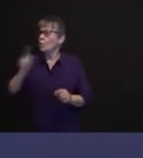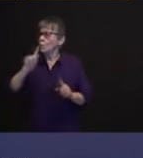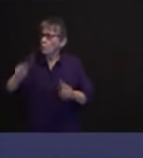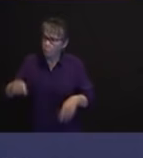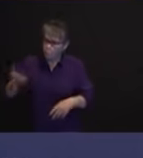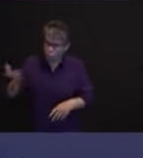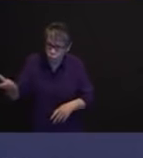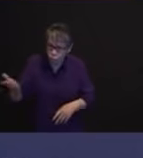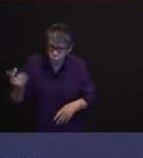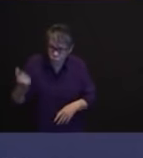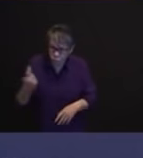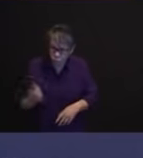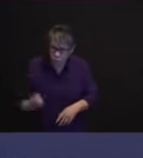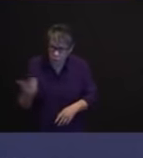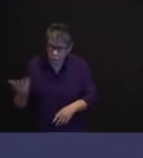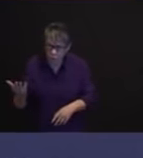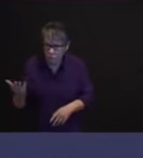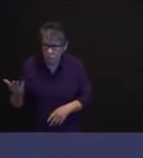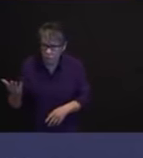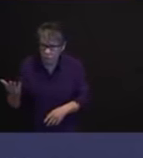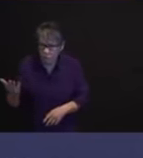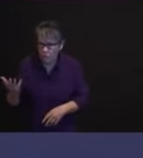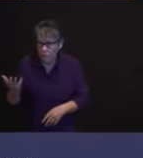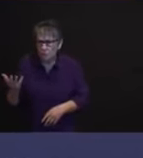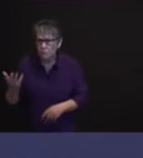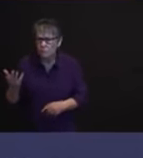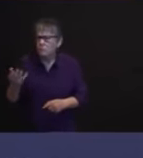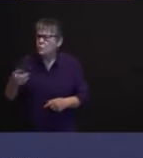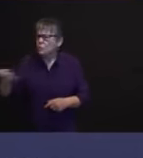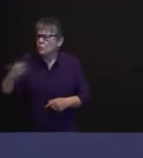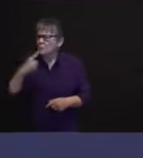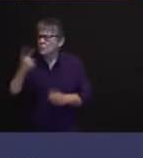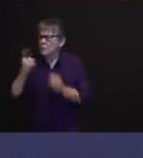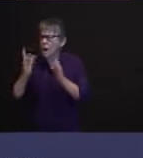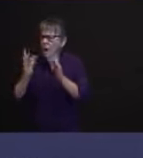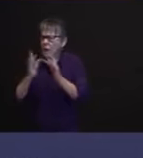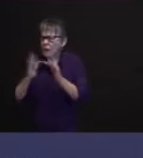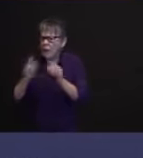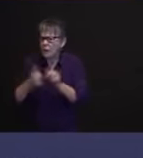the contact tracing numbers, 70% non-compliance.